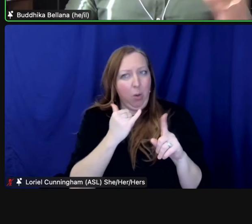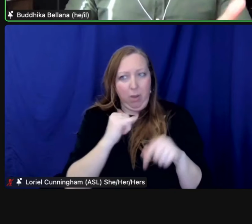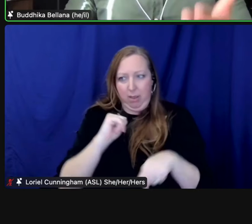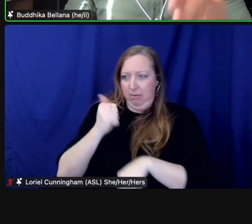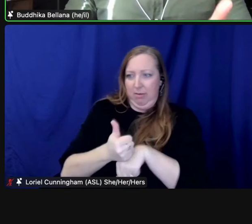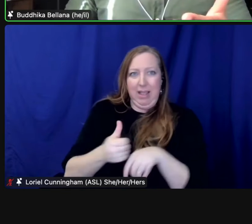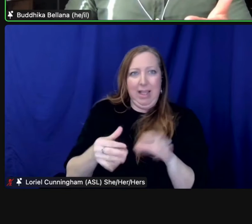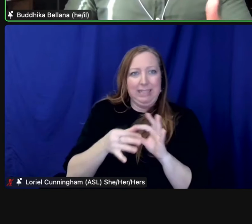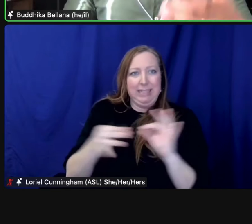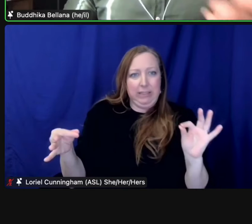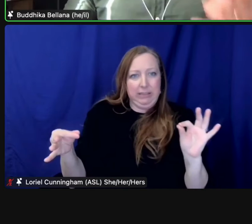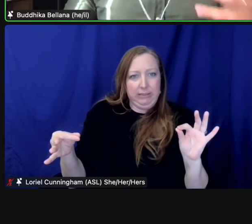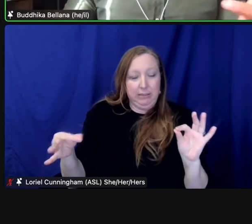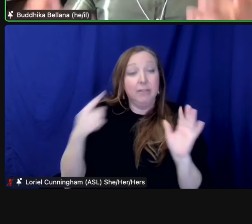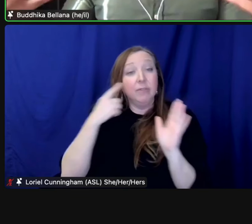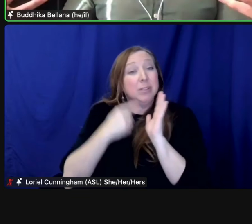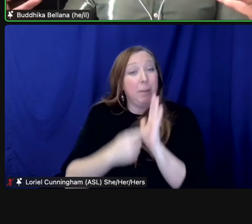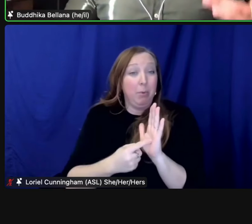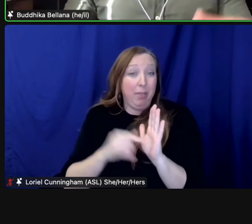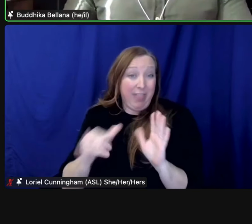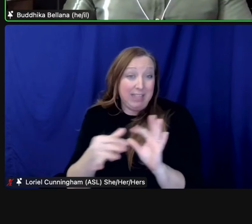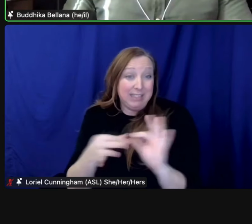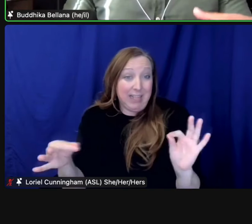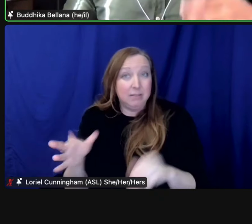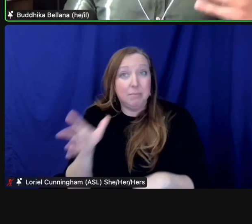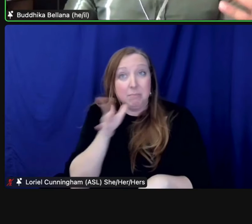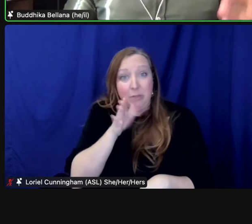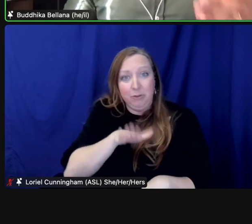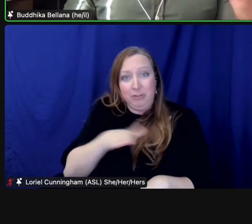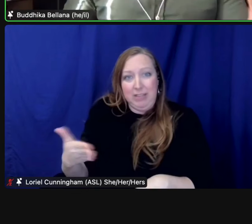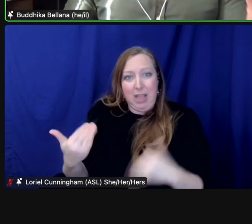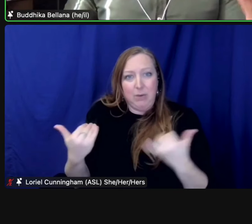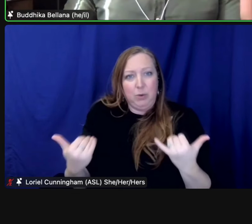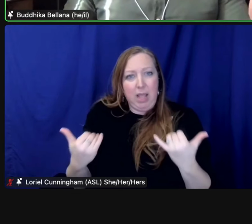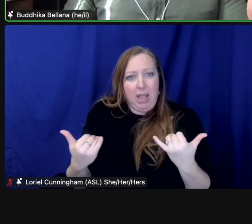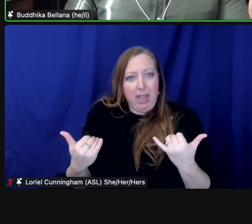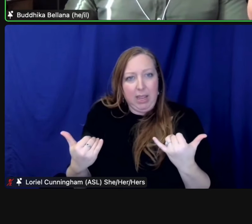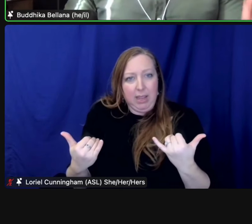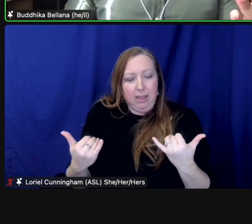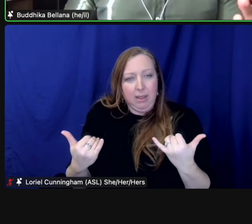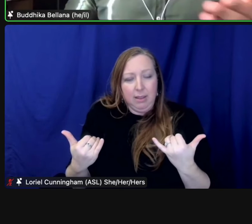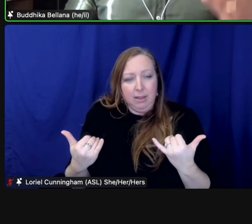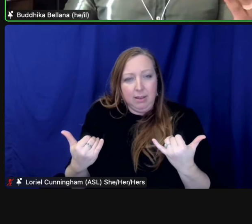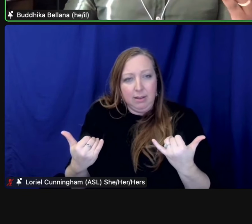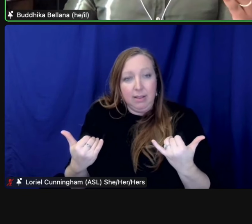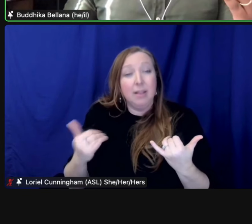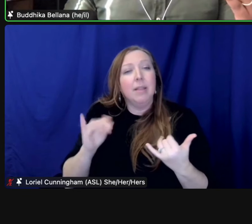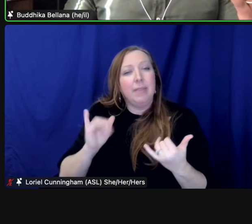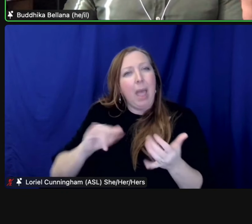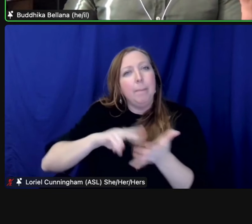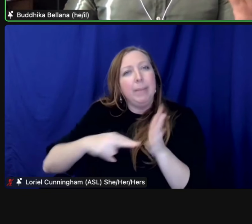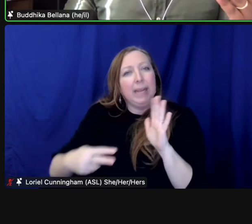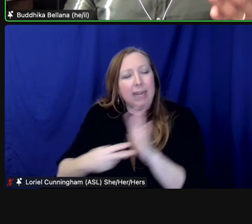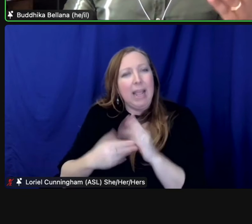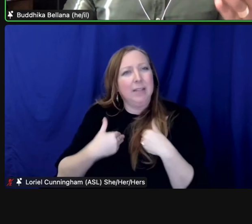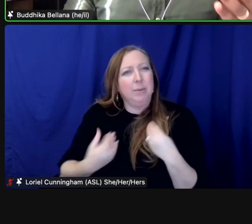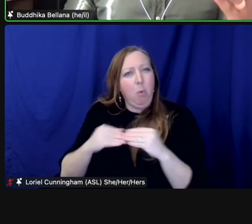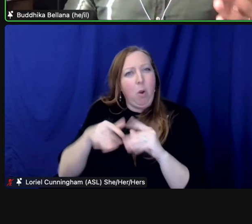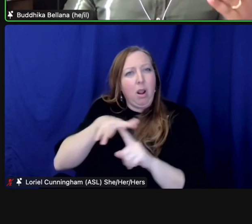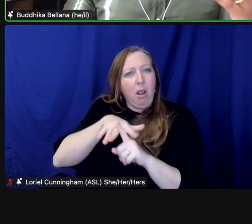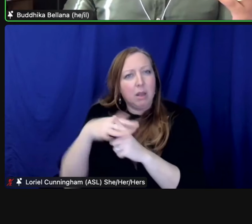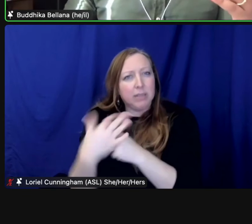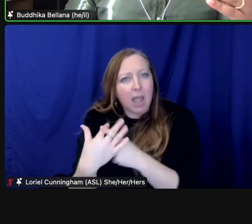mother died today. You can see that the meaning is increasing. How about if you were to embed it in a paragraph? For example, mother died today, or maybe yesterday,